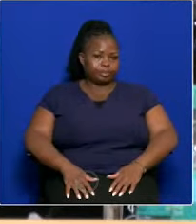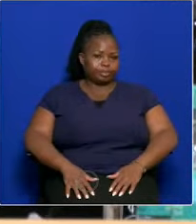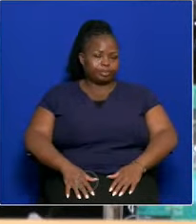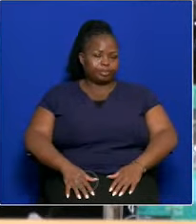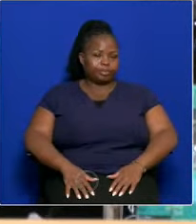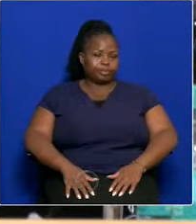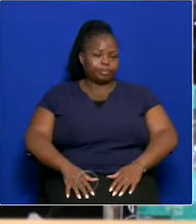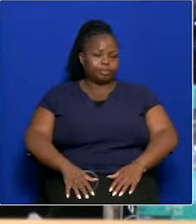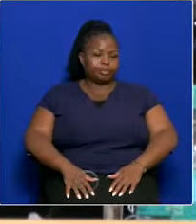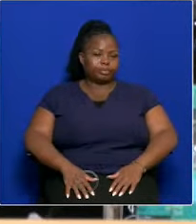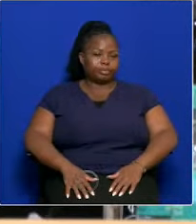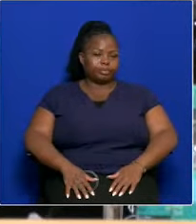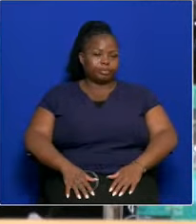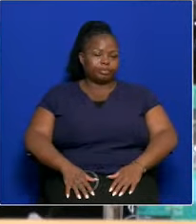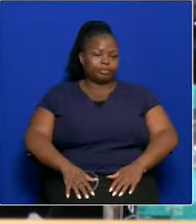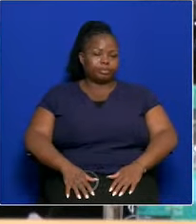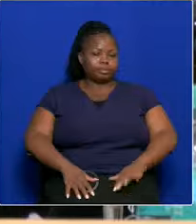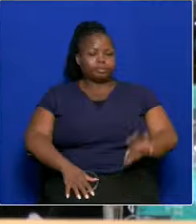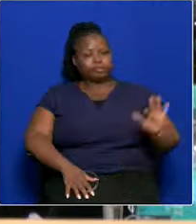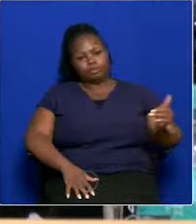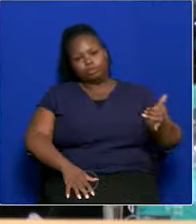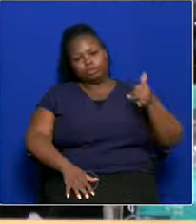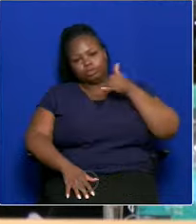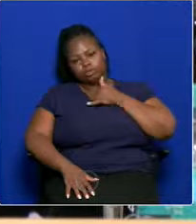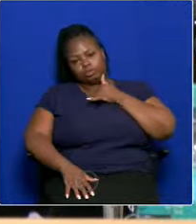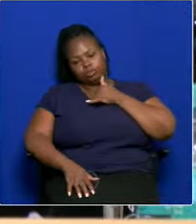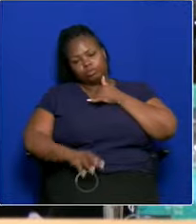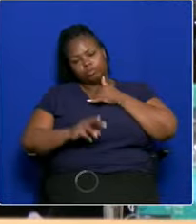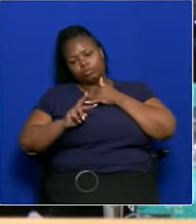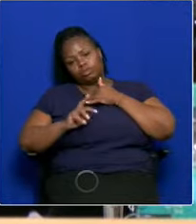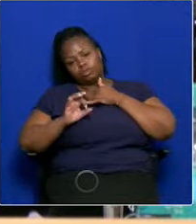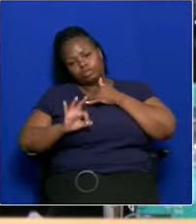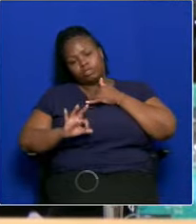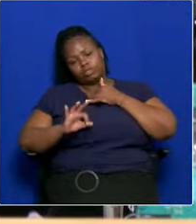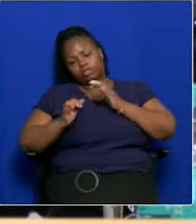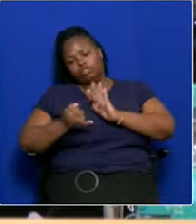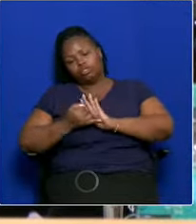Yes. He calls you on the 23rd of January.